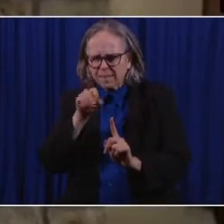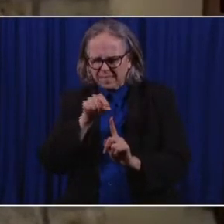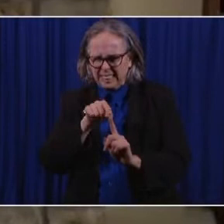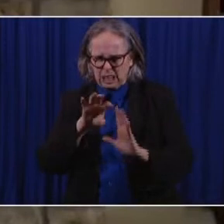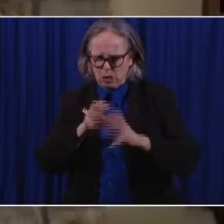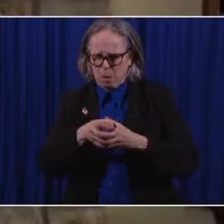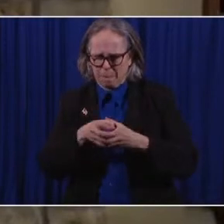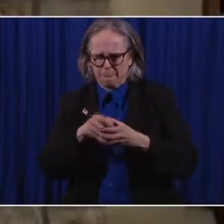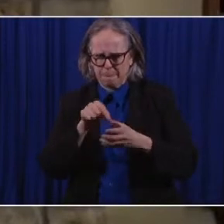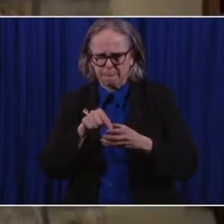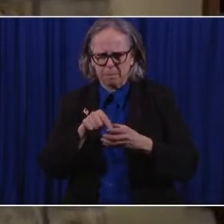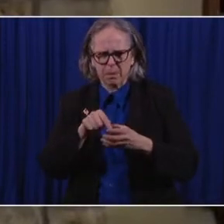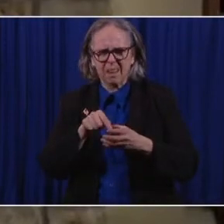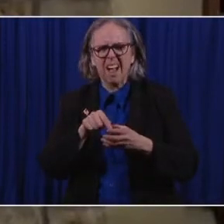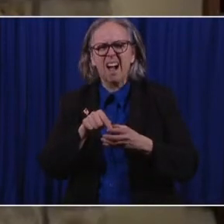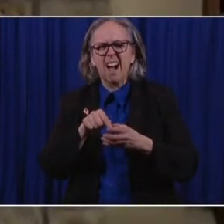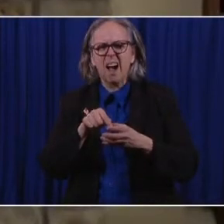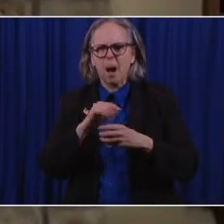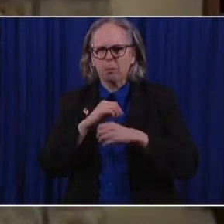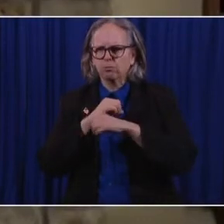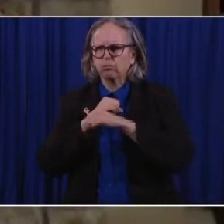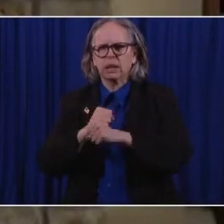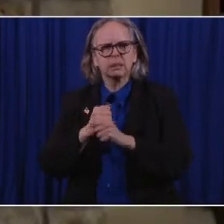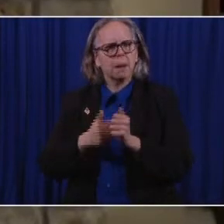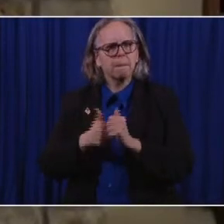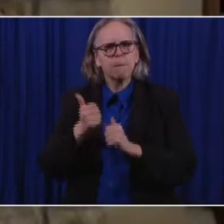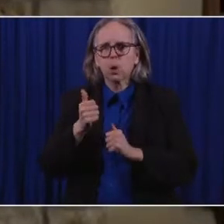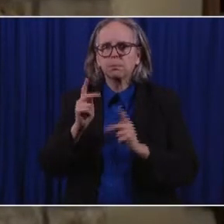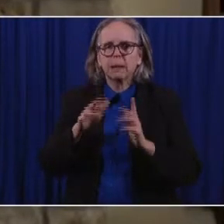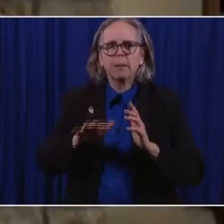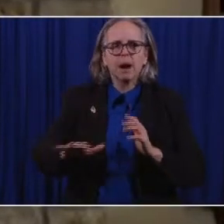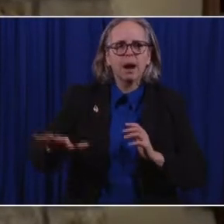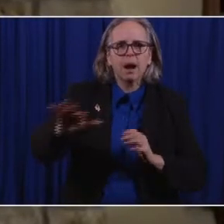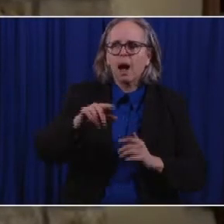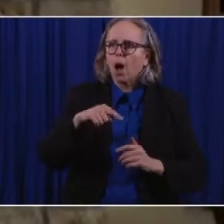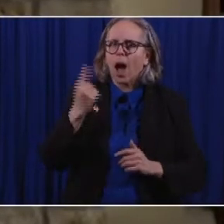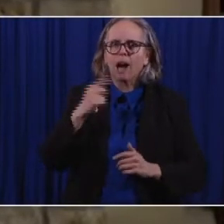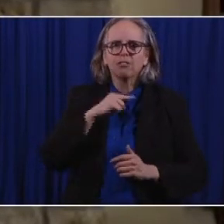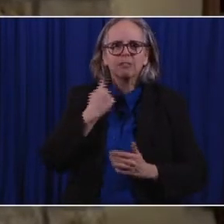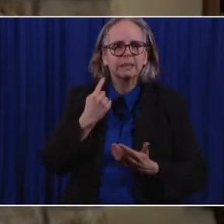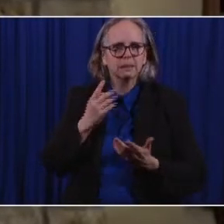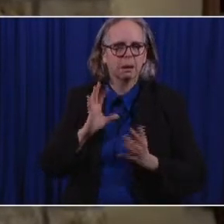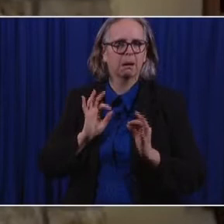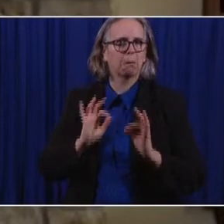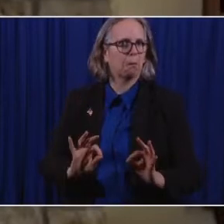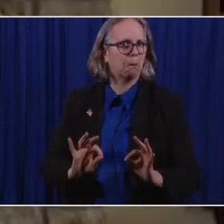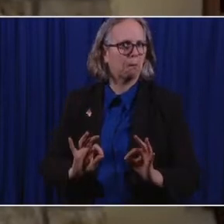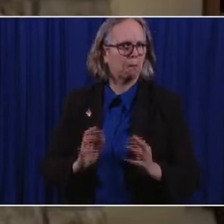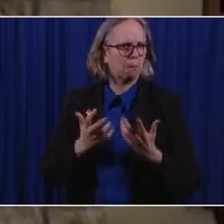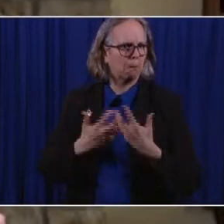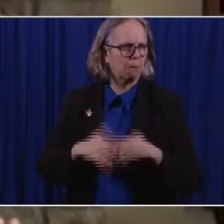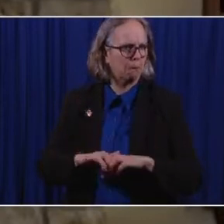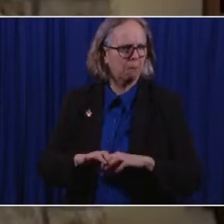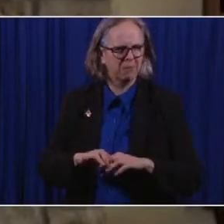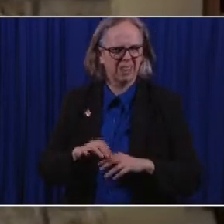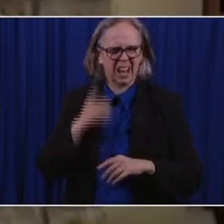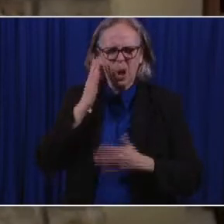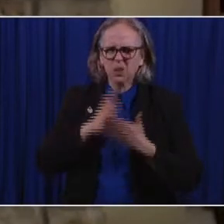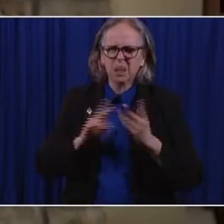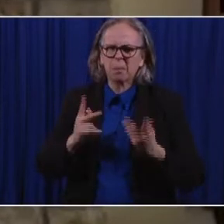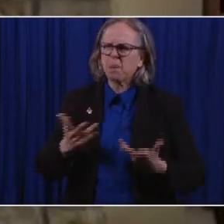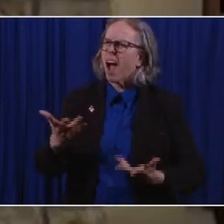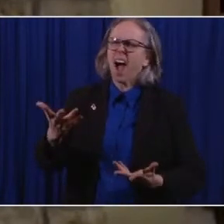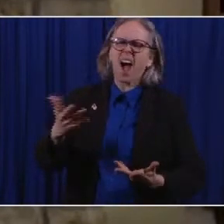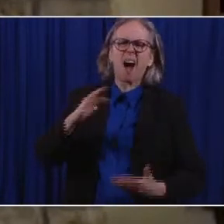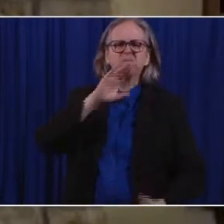but, and so we're trying to continue to look at this. I know there's a little frustration. People have said, well, where do I come in